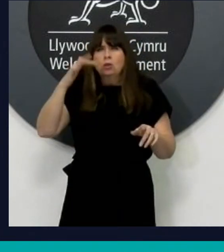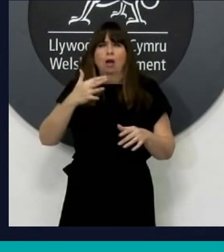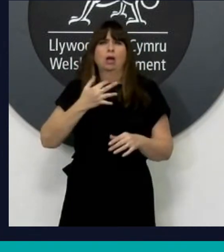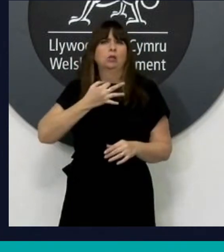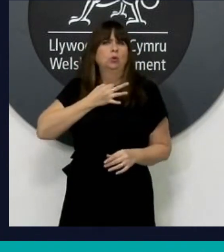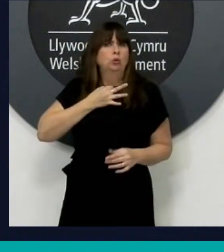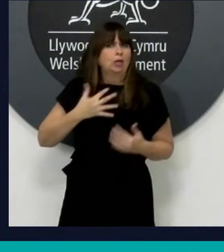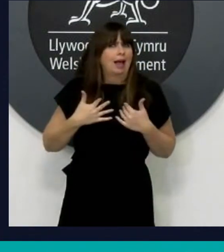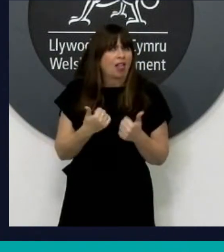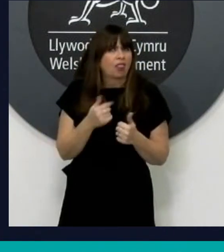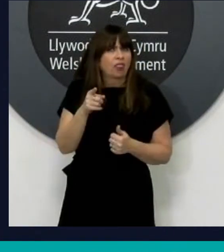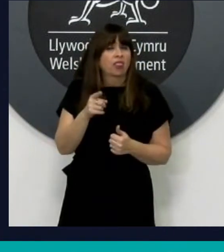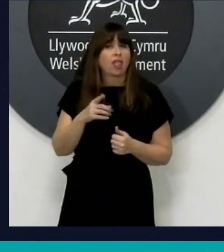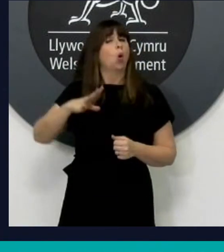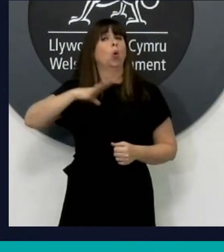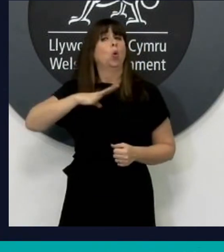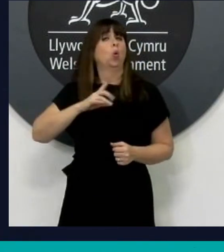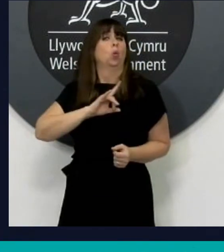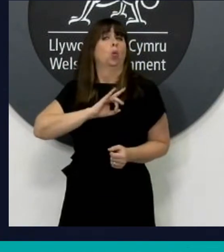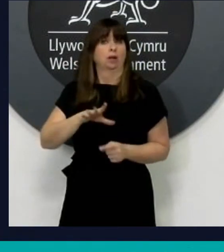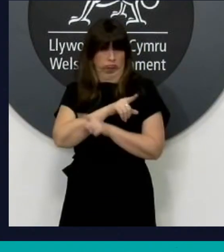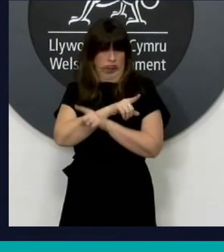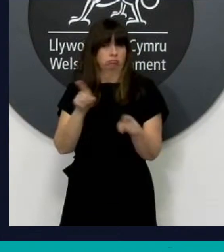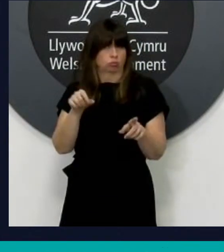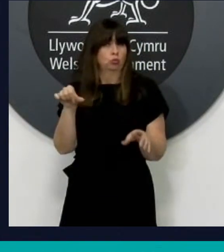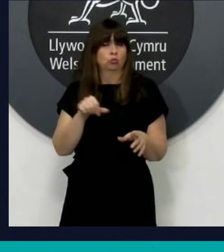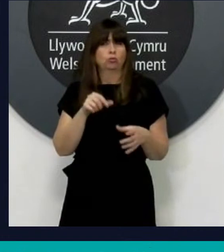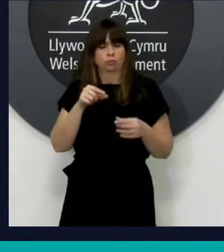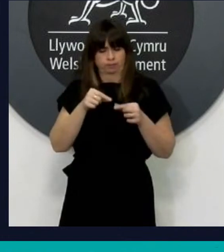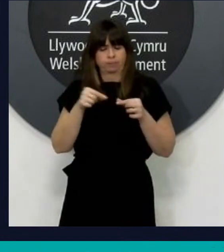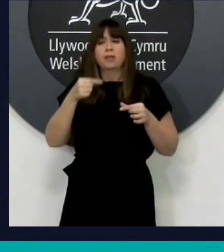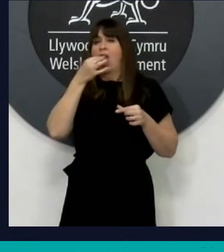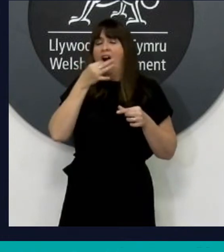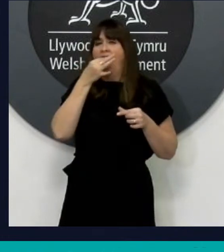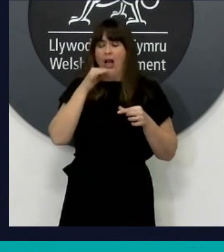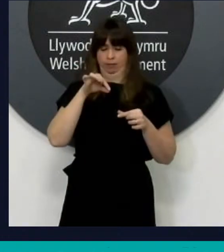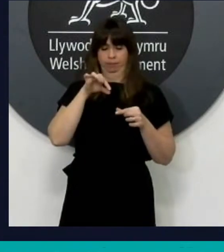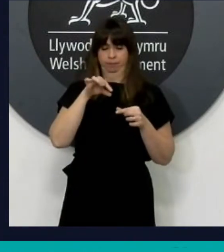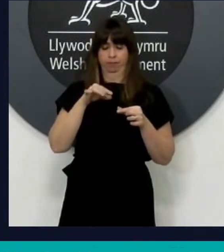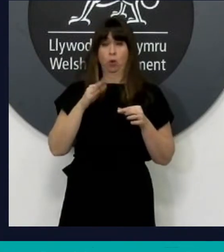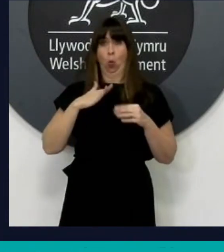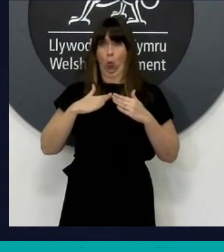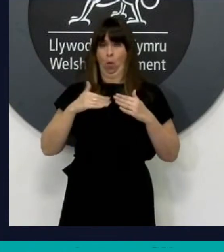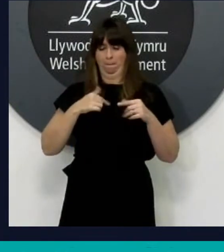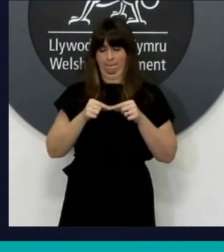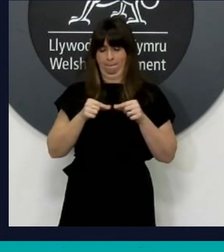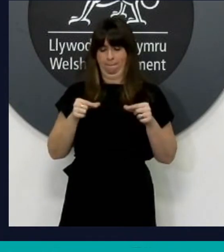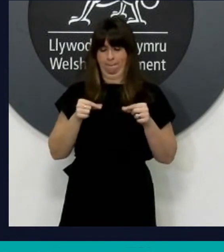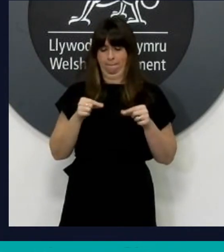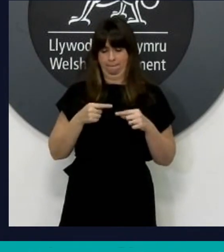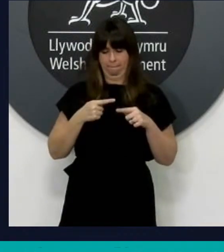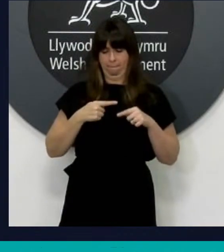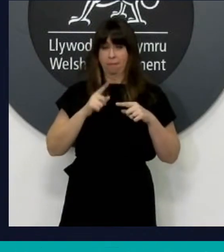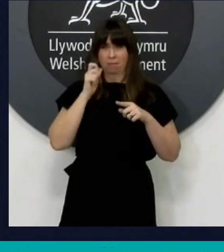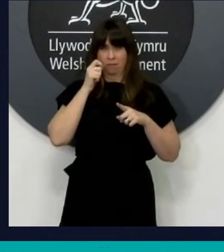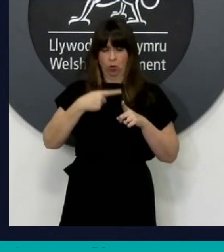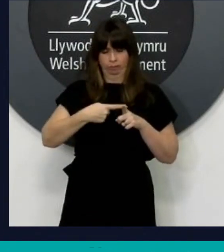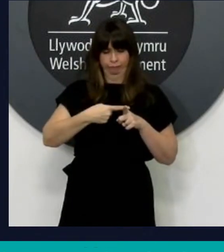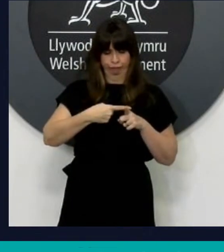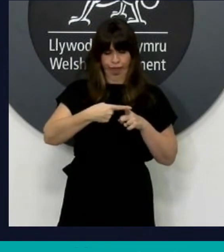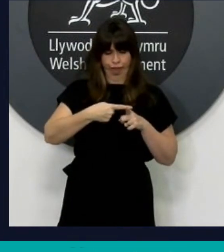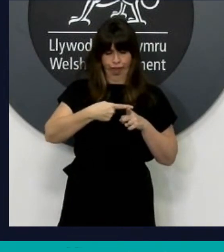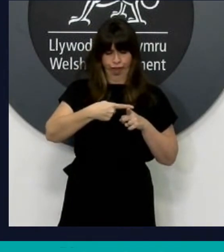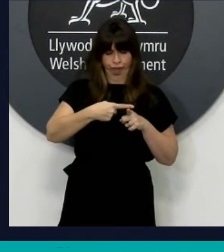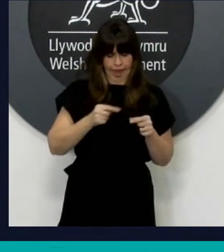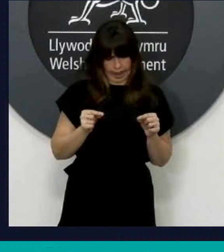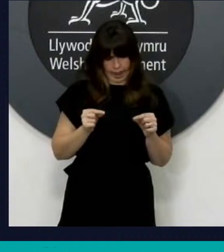a precautionary thing to make sure that you're, you know, not going to pass on anything to them. Obviously, a